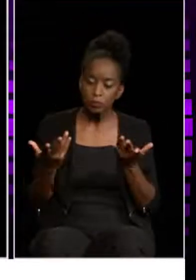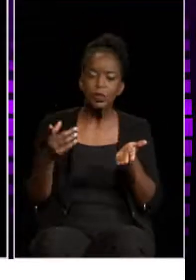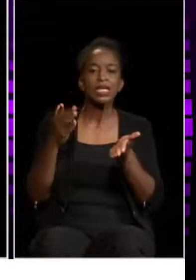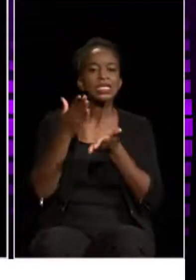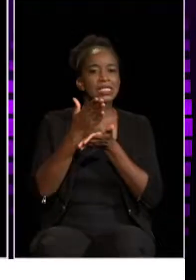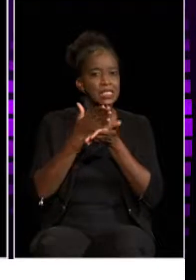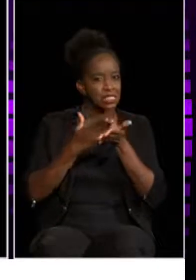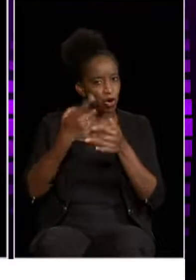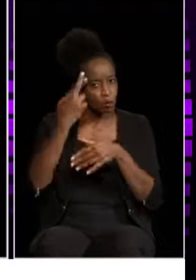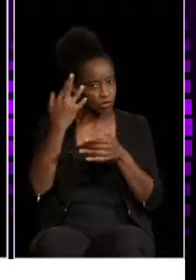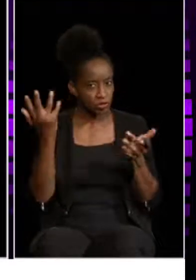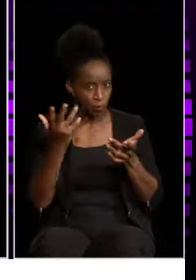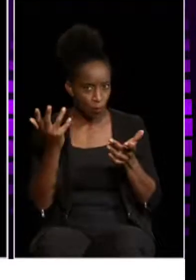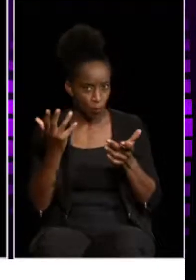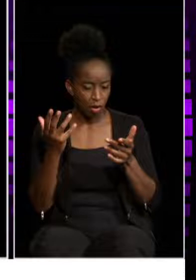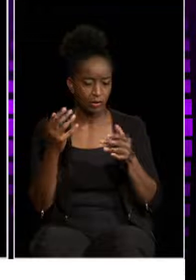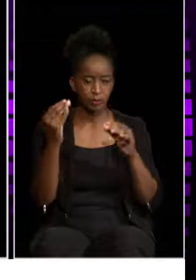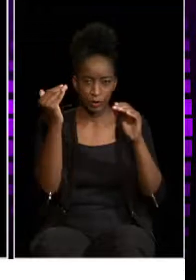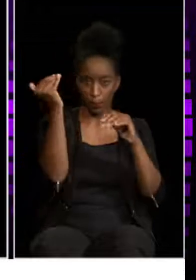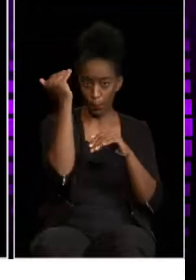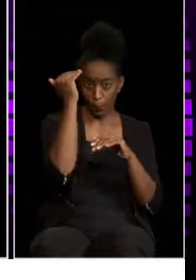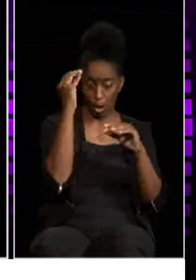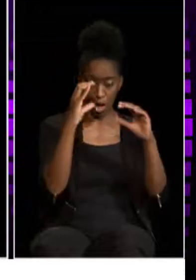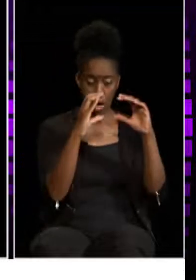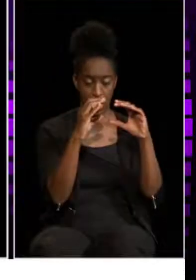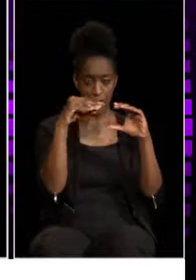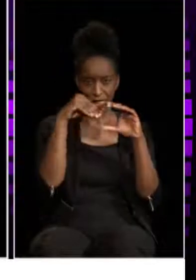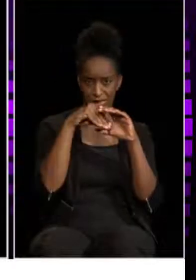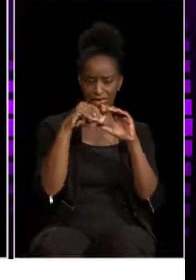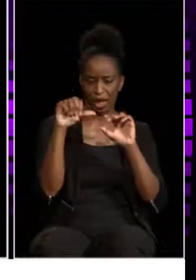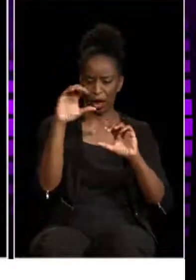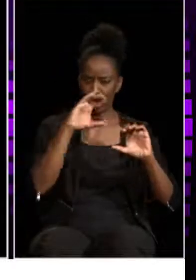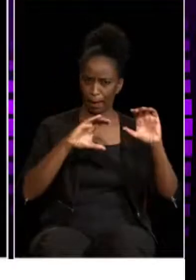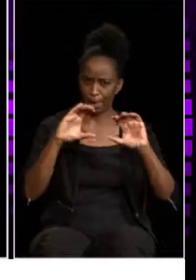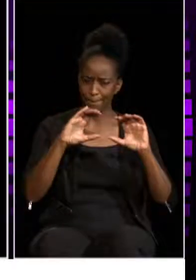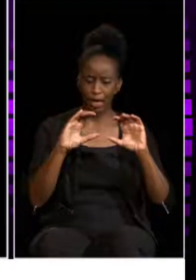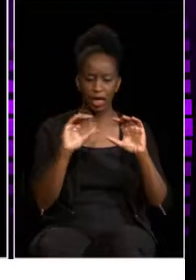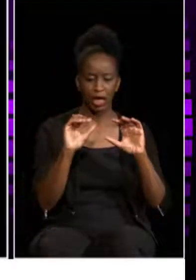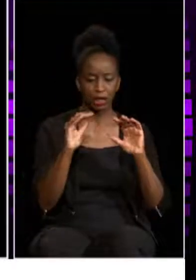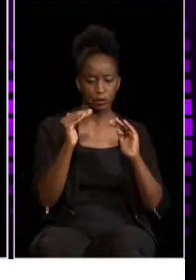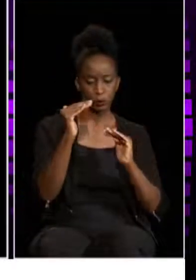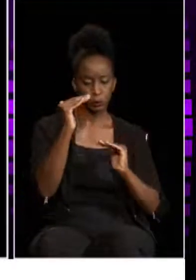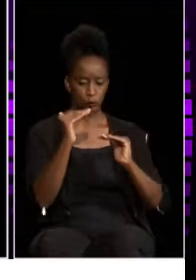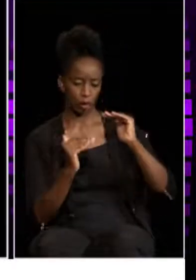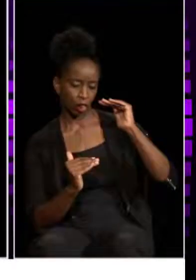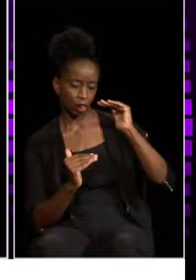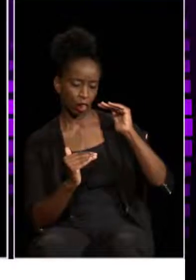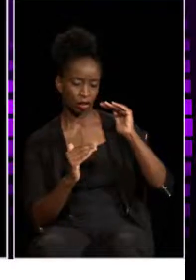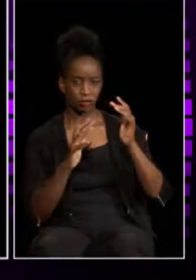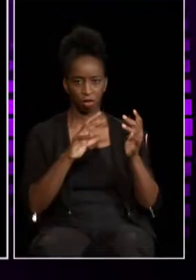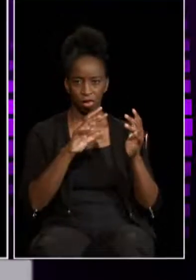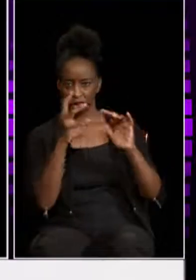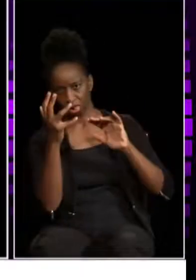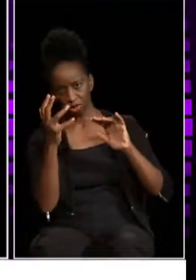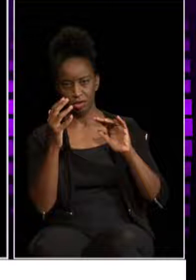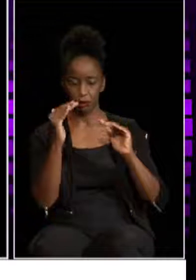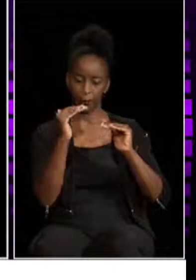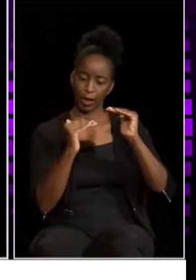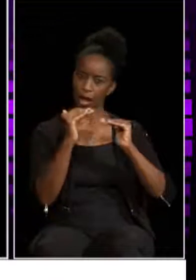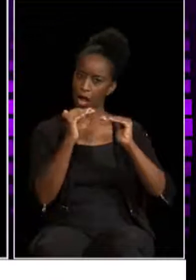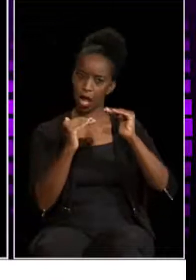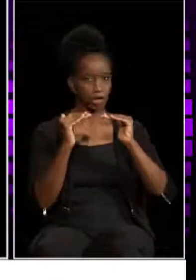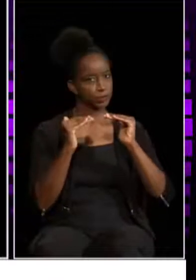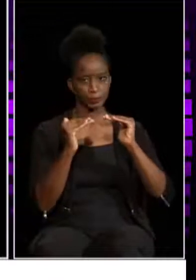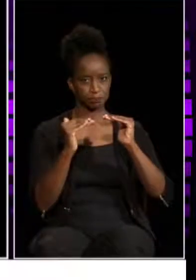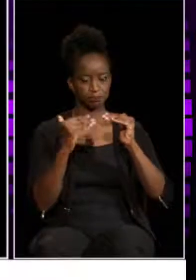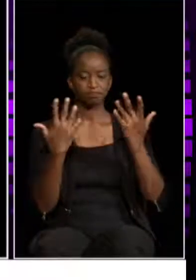for example, depression. There are certain, there are certain chemicals in our brain, like